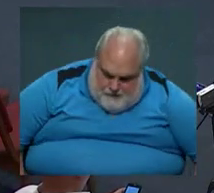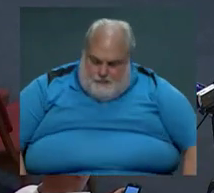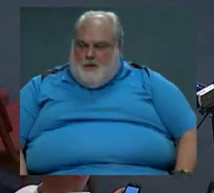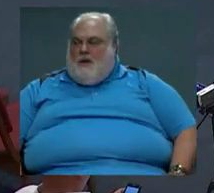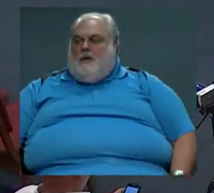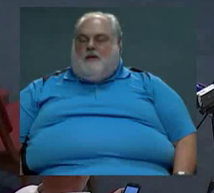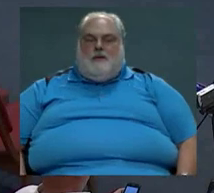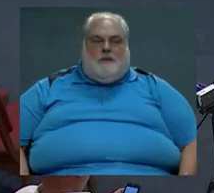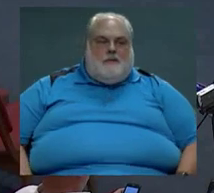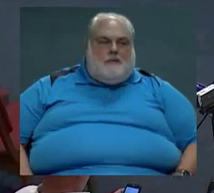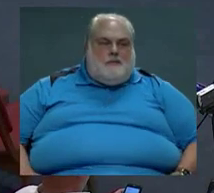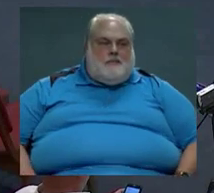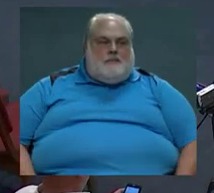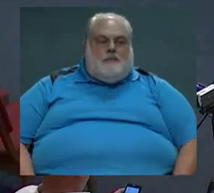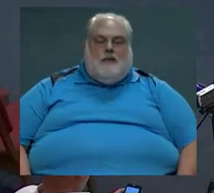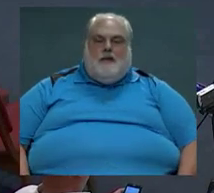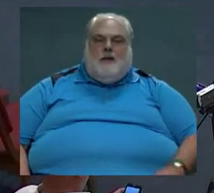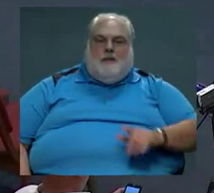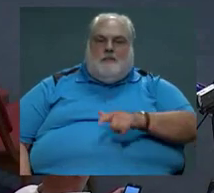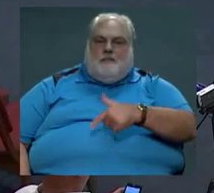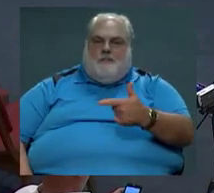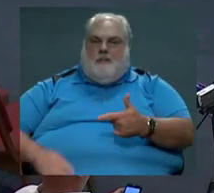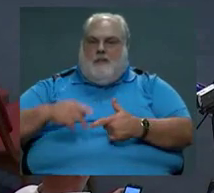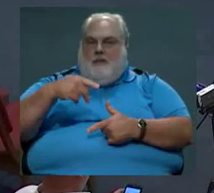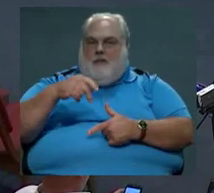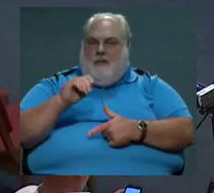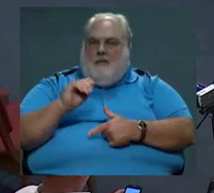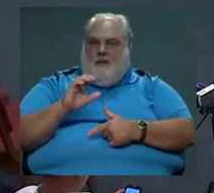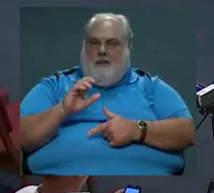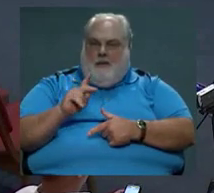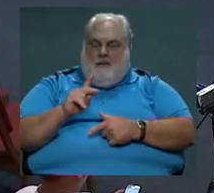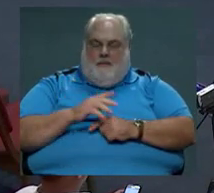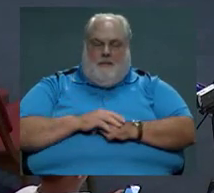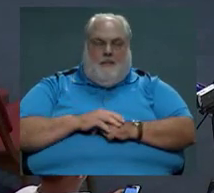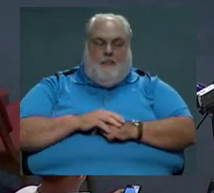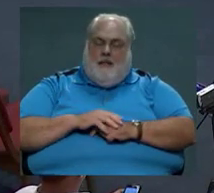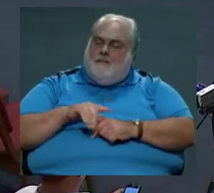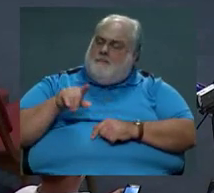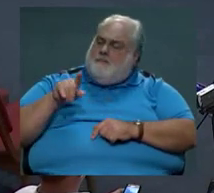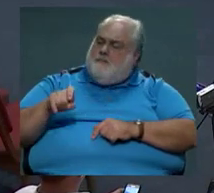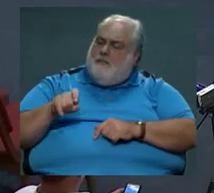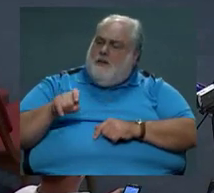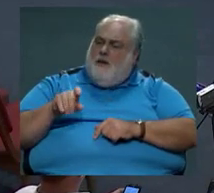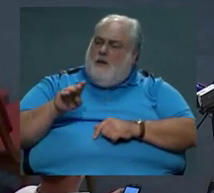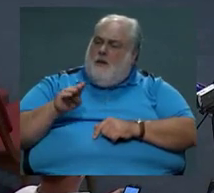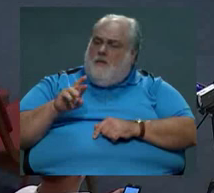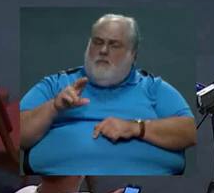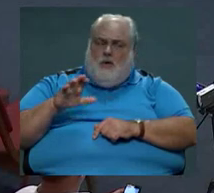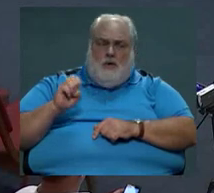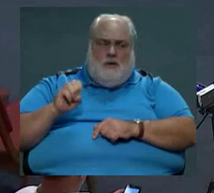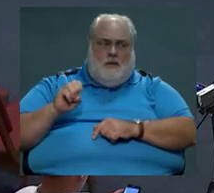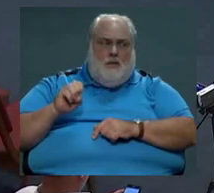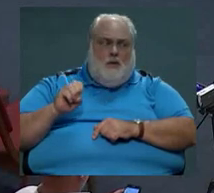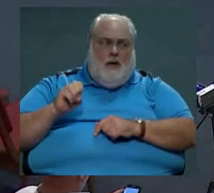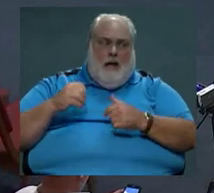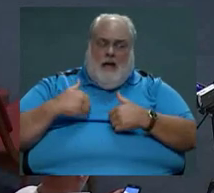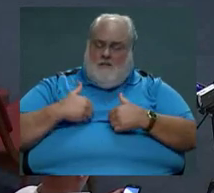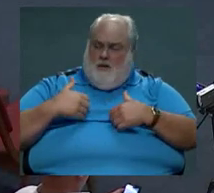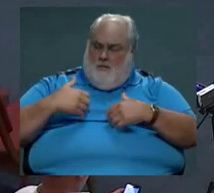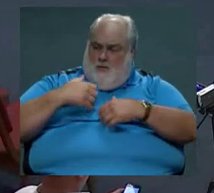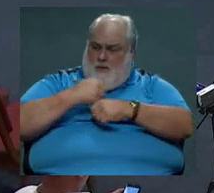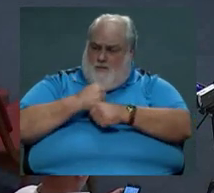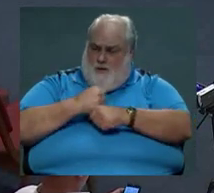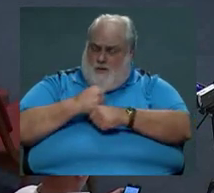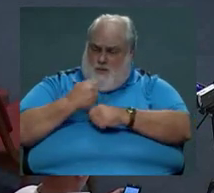All right. Director Peck, you're next, please. Thank you, Mayor. Bruce, I think you said that we might have a briefing